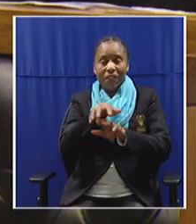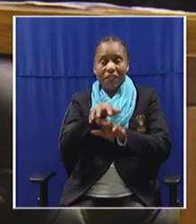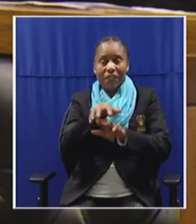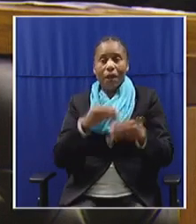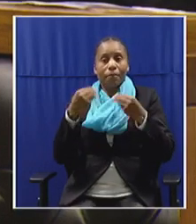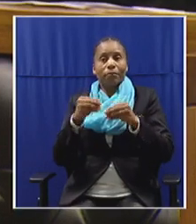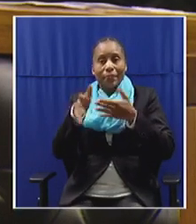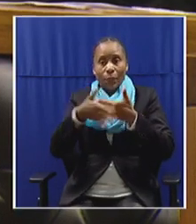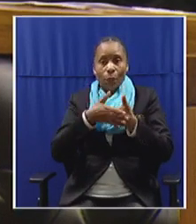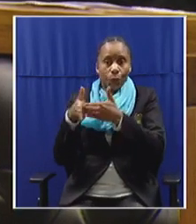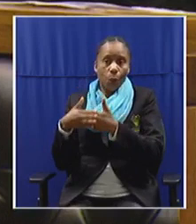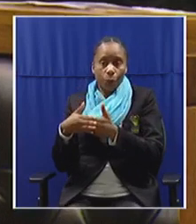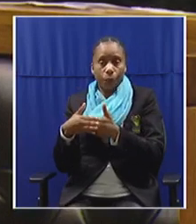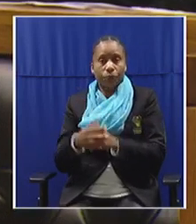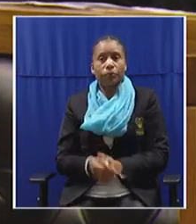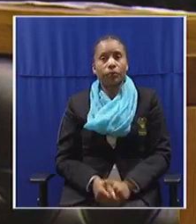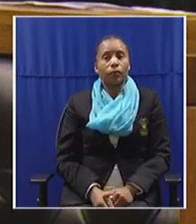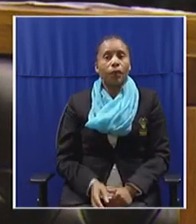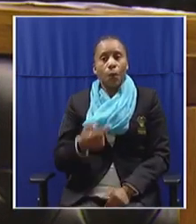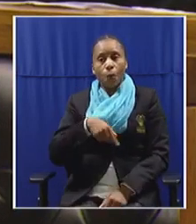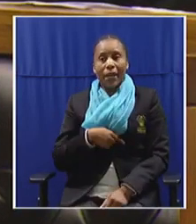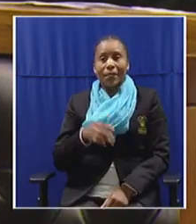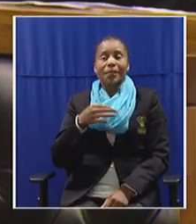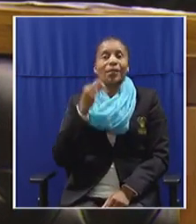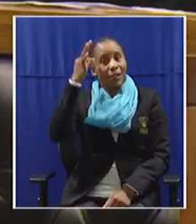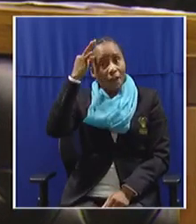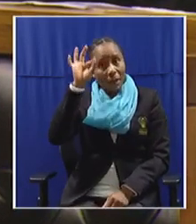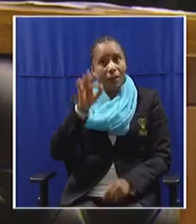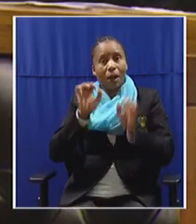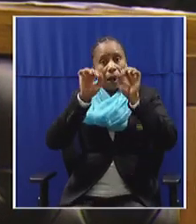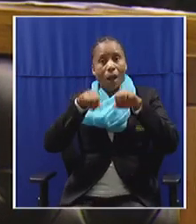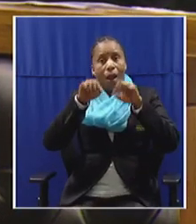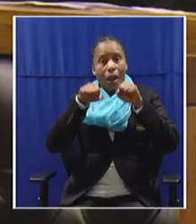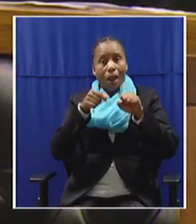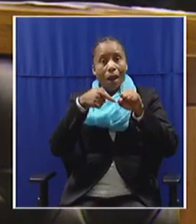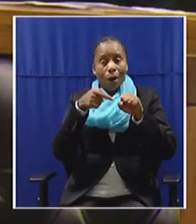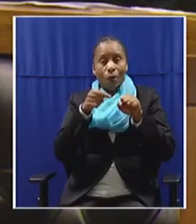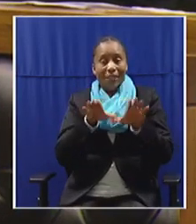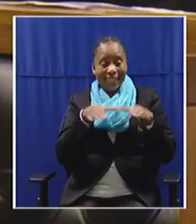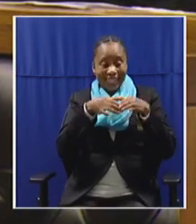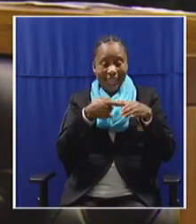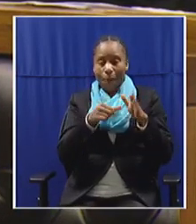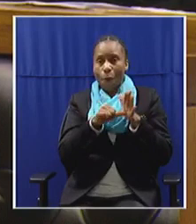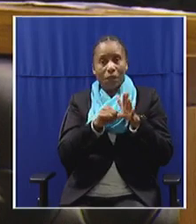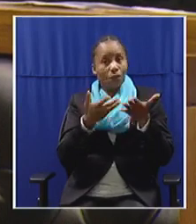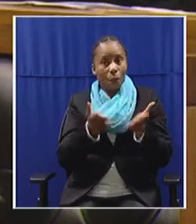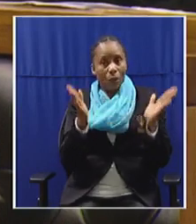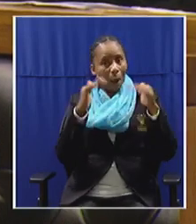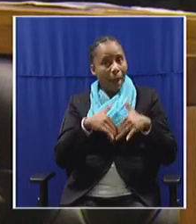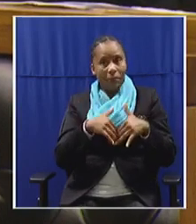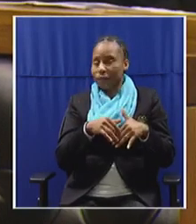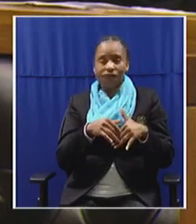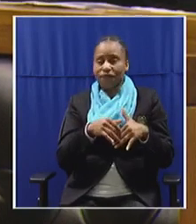enterprises. As government will not allow our agricultural sector to collapse